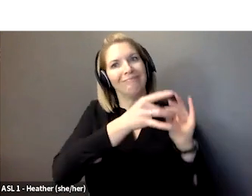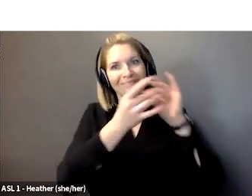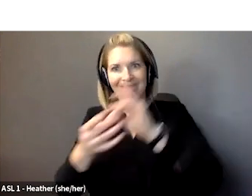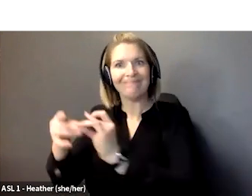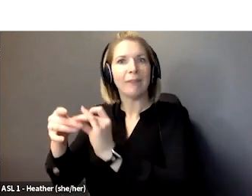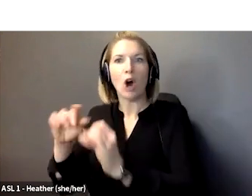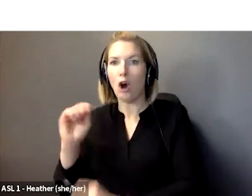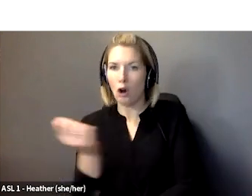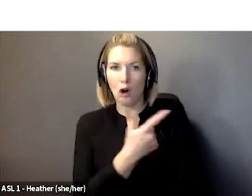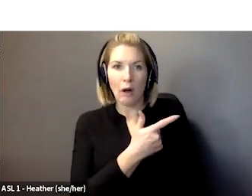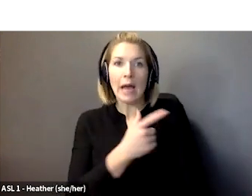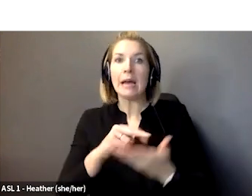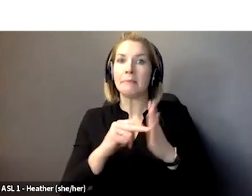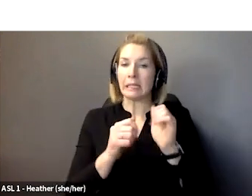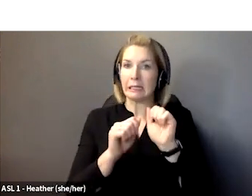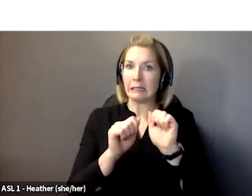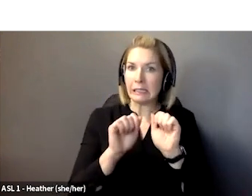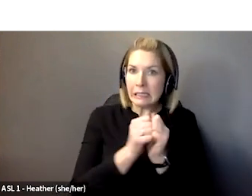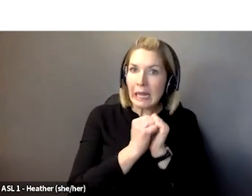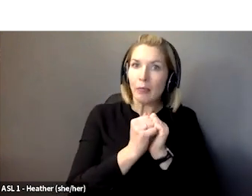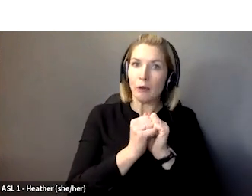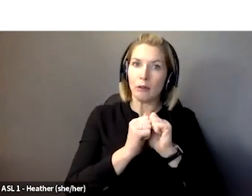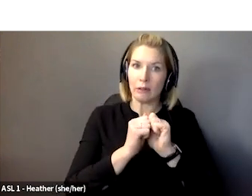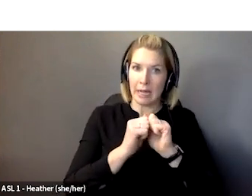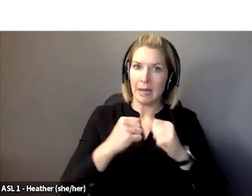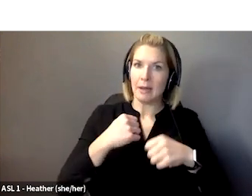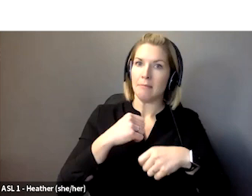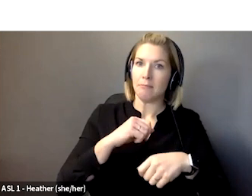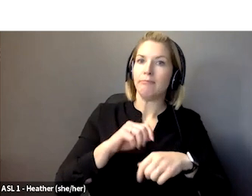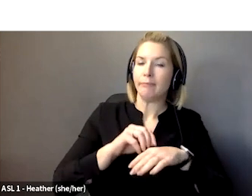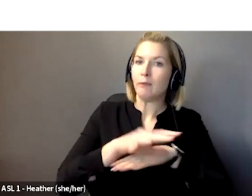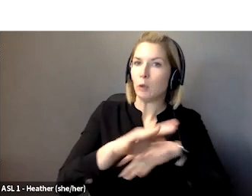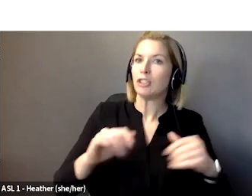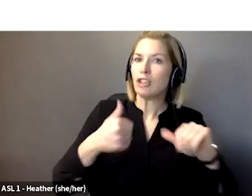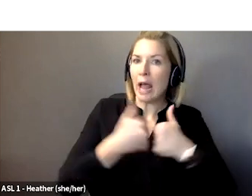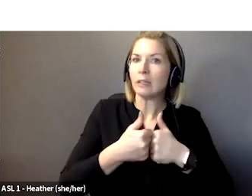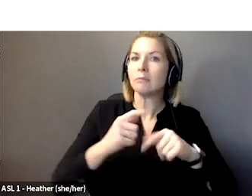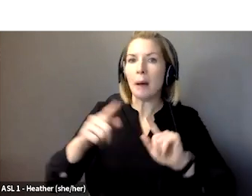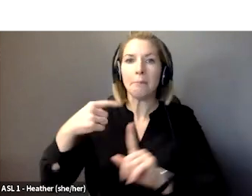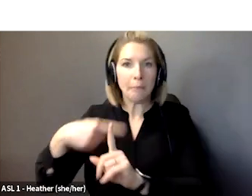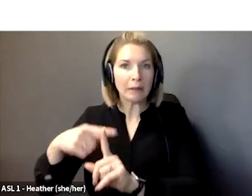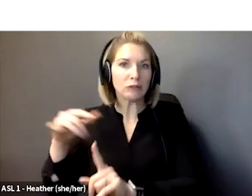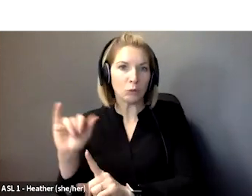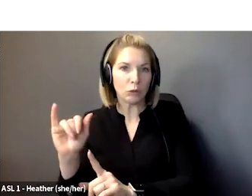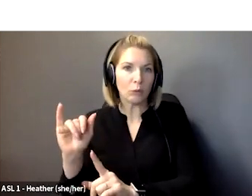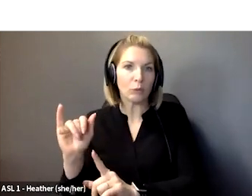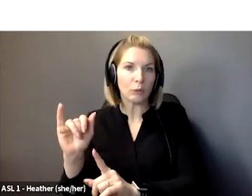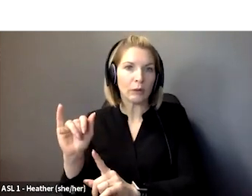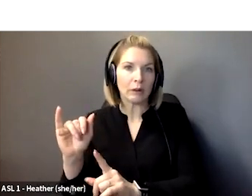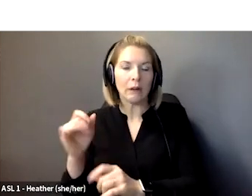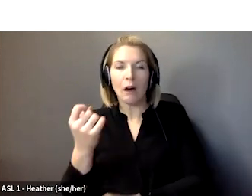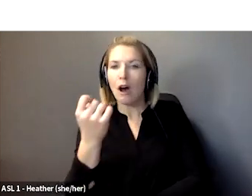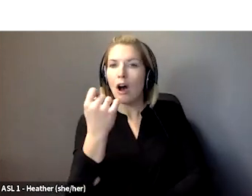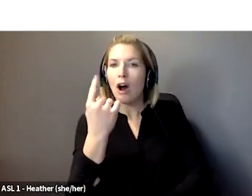challenges and opportunities in the future of work. But it's important to highlight that there remains limited